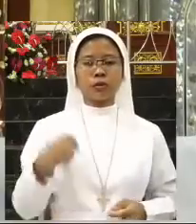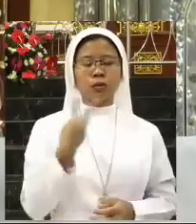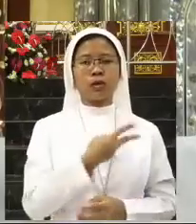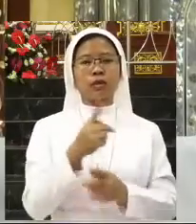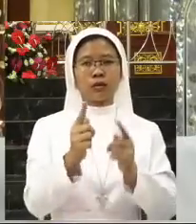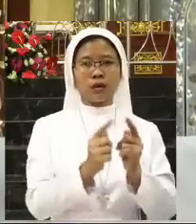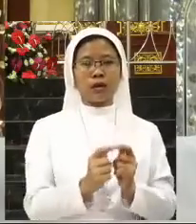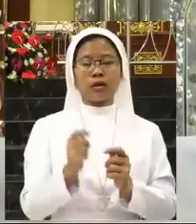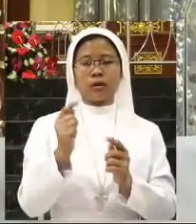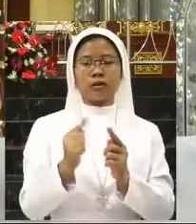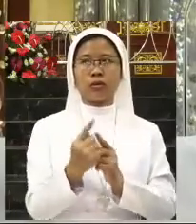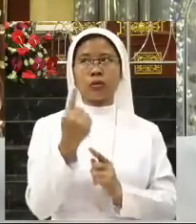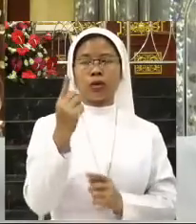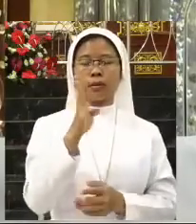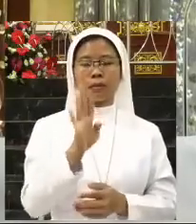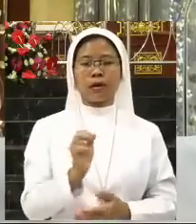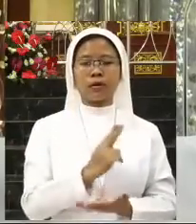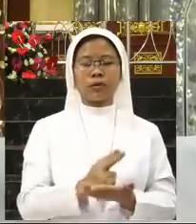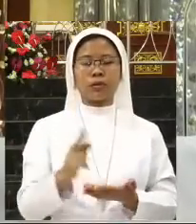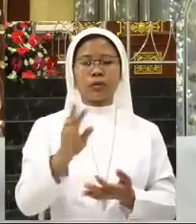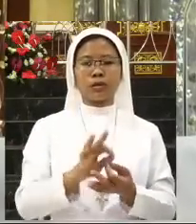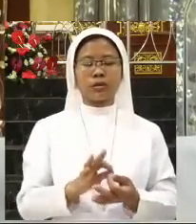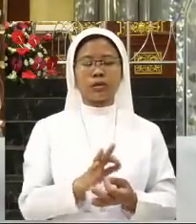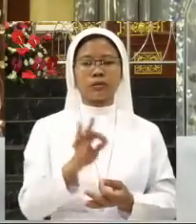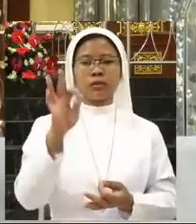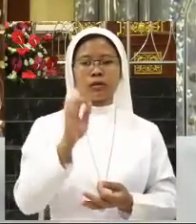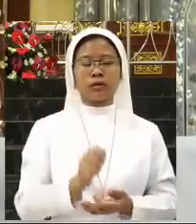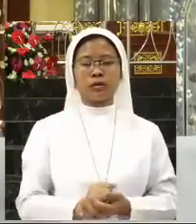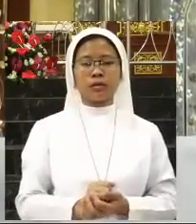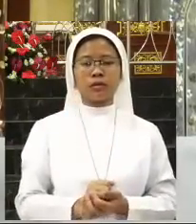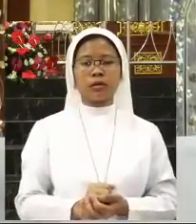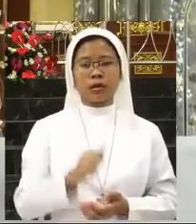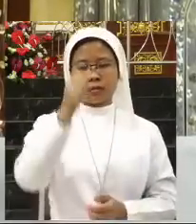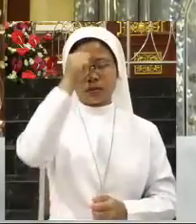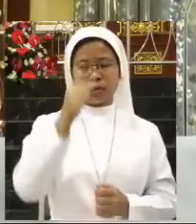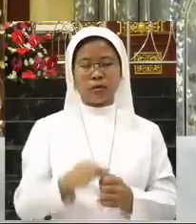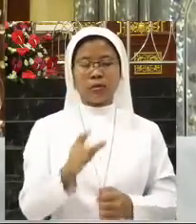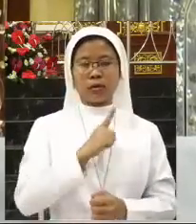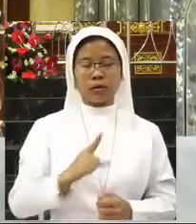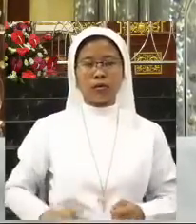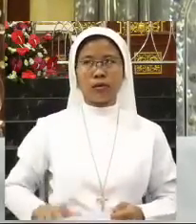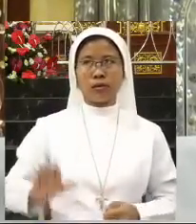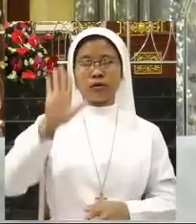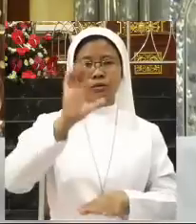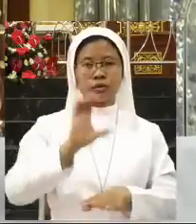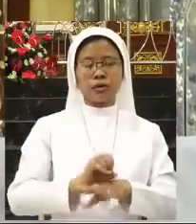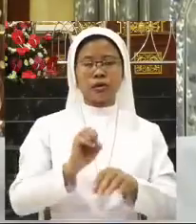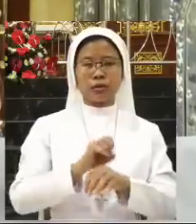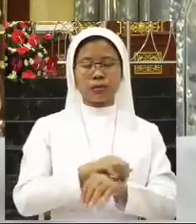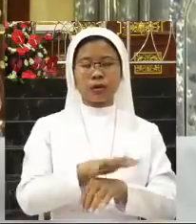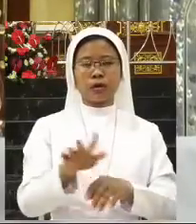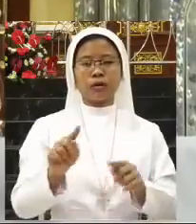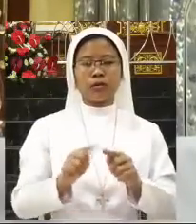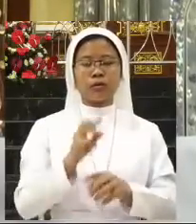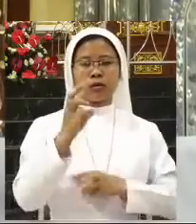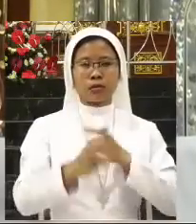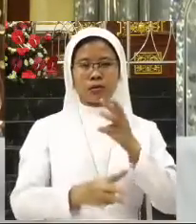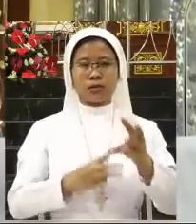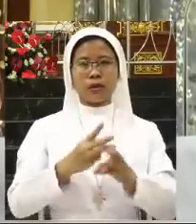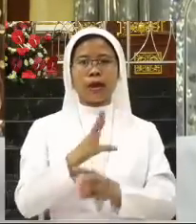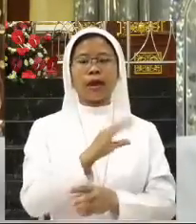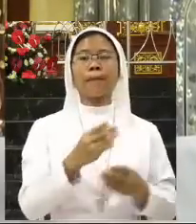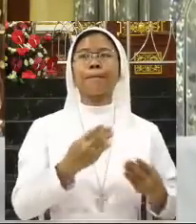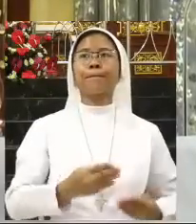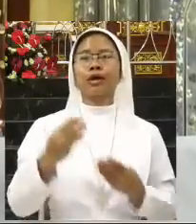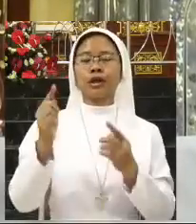be gathered into one by the Holy Spirit. Remember, Lord, your church, spread throughout the world, and